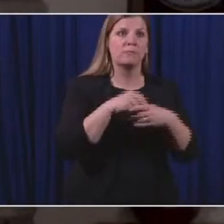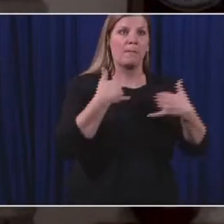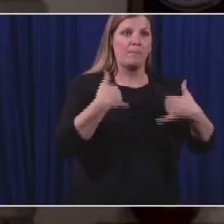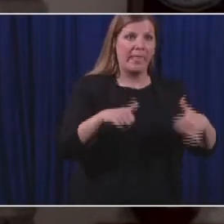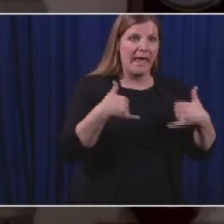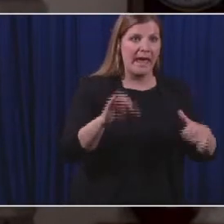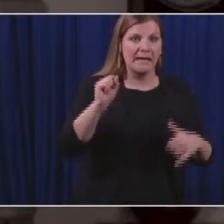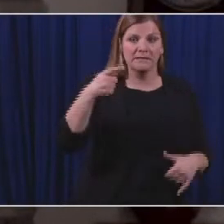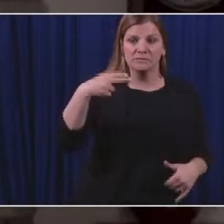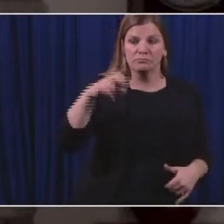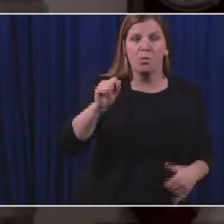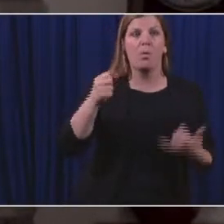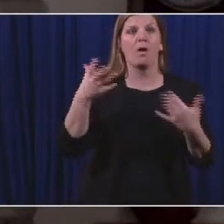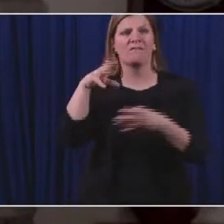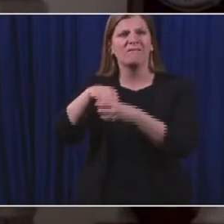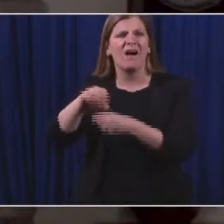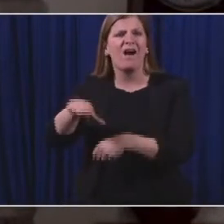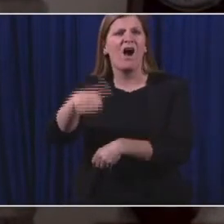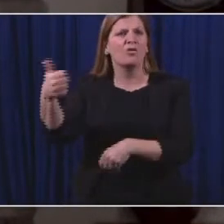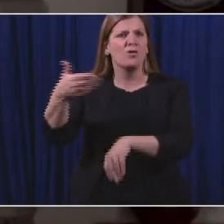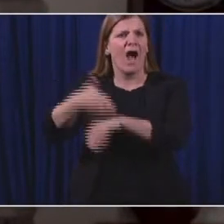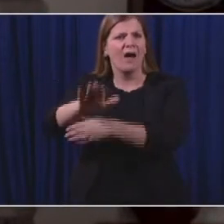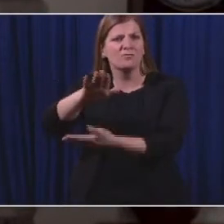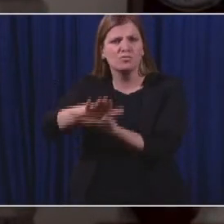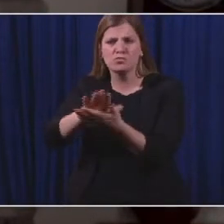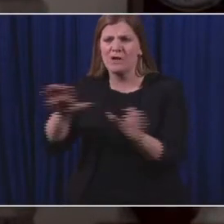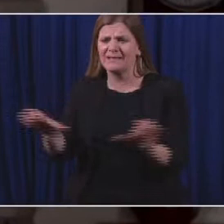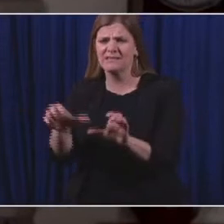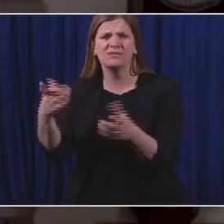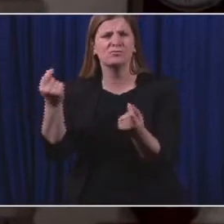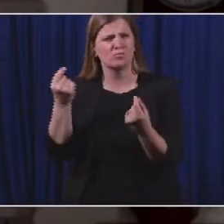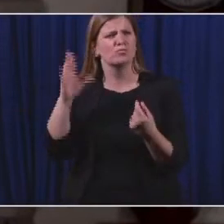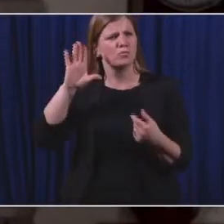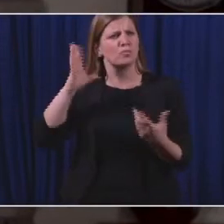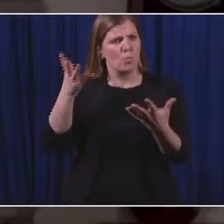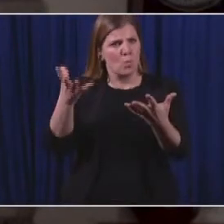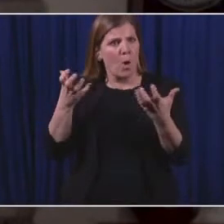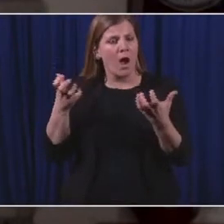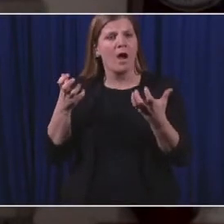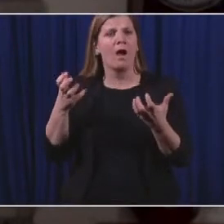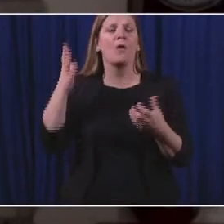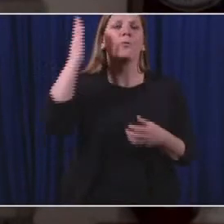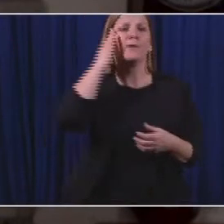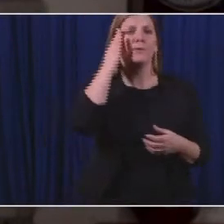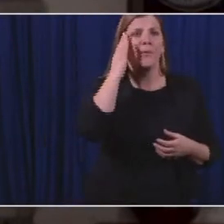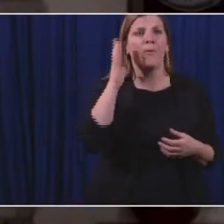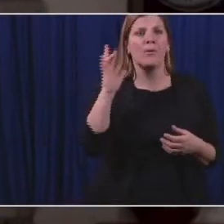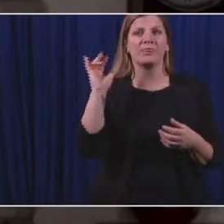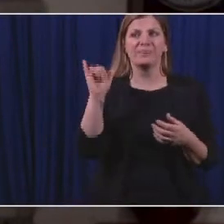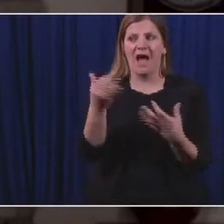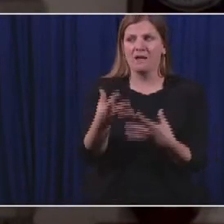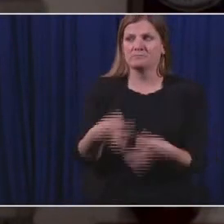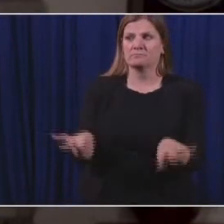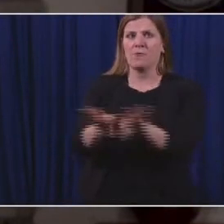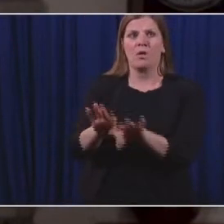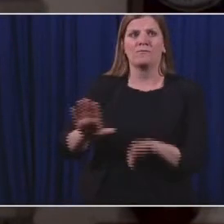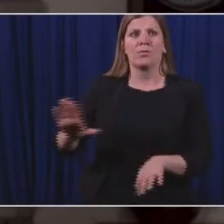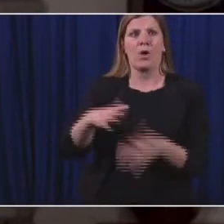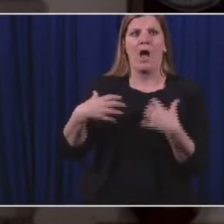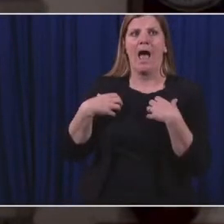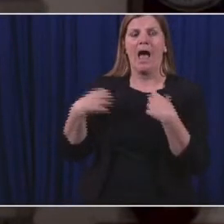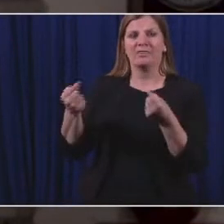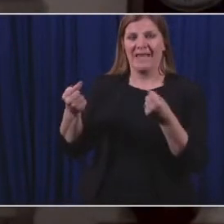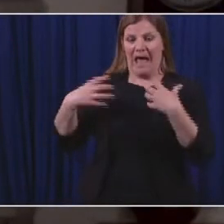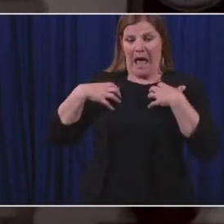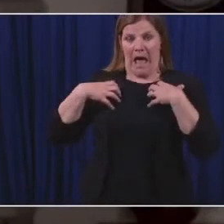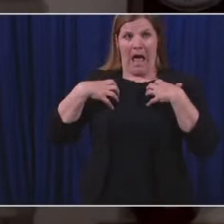We know that there's a mental health component here. We know that it's not just about the virus, it's about a